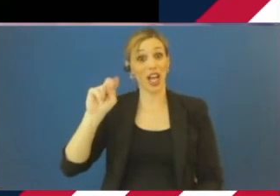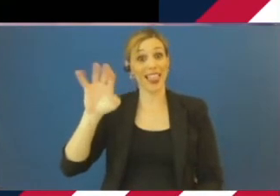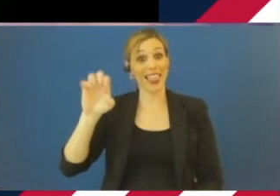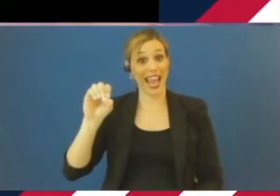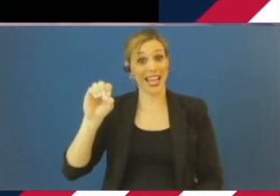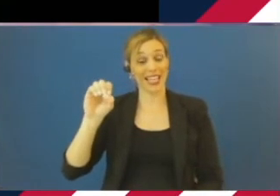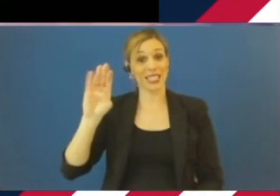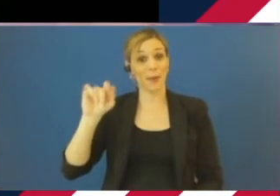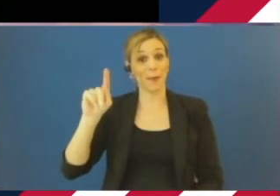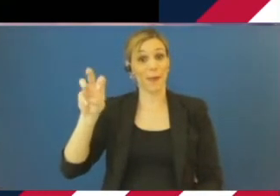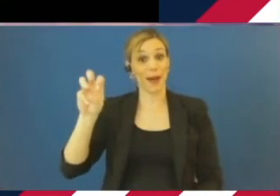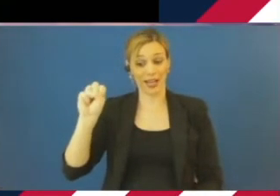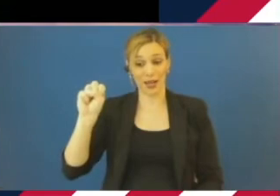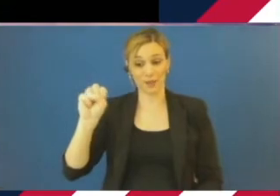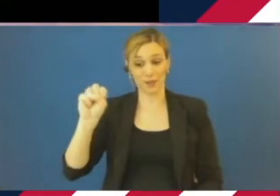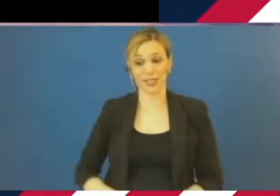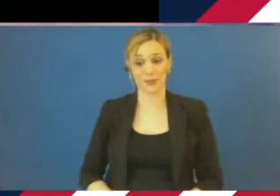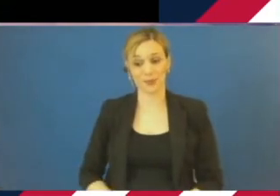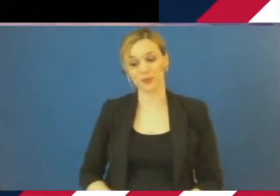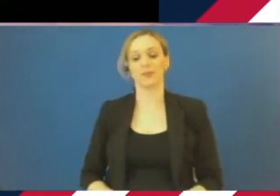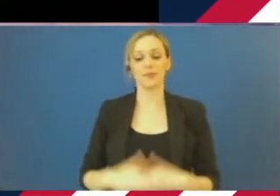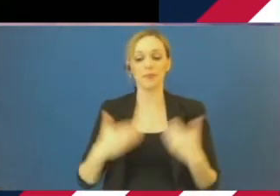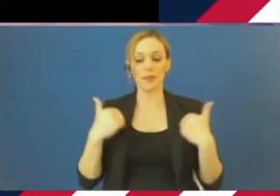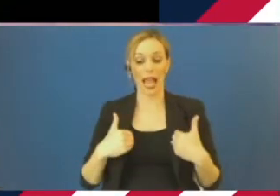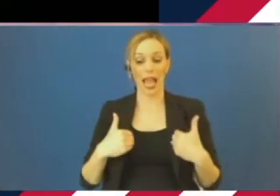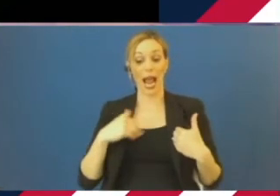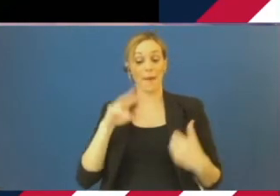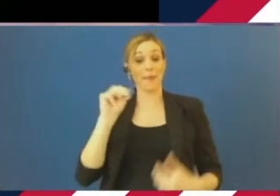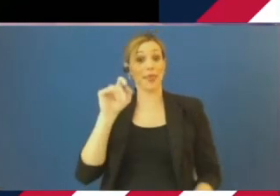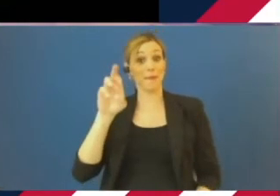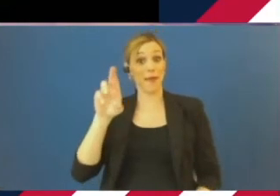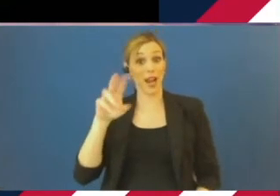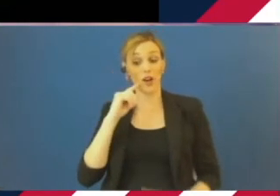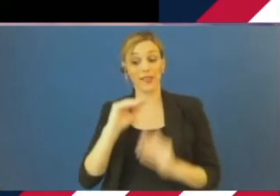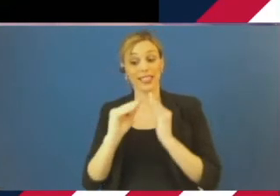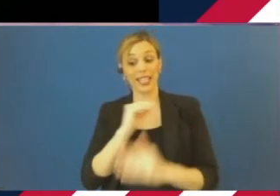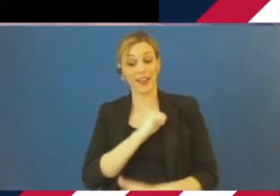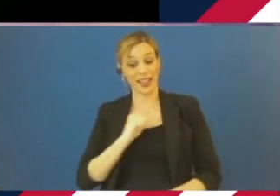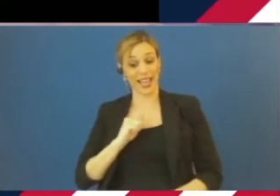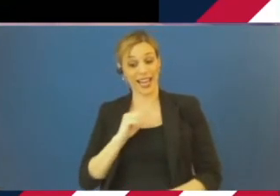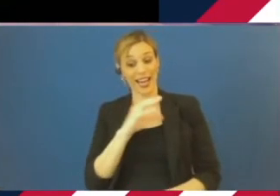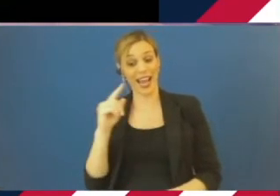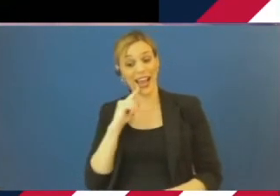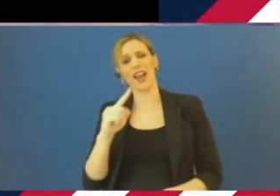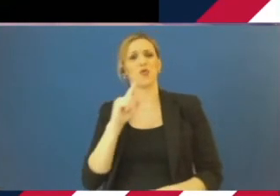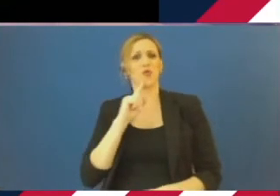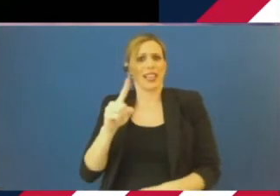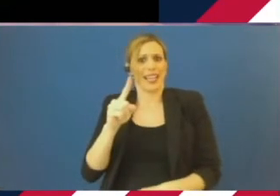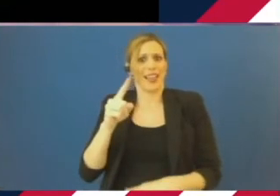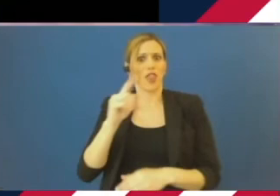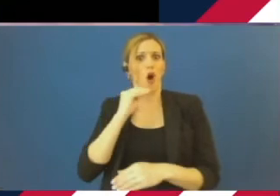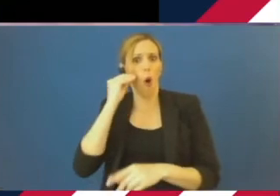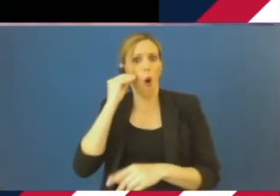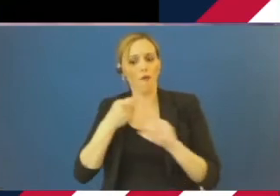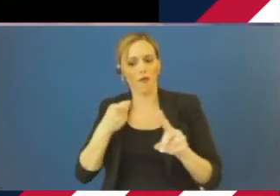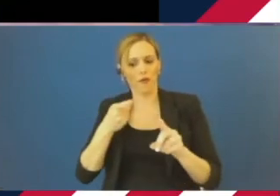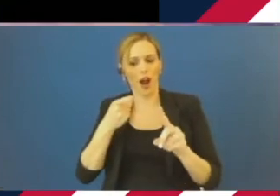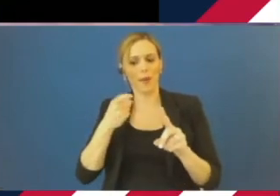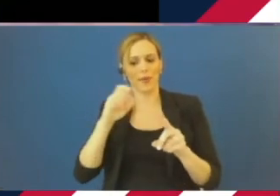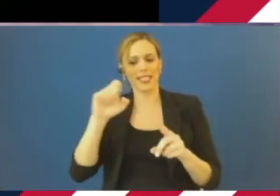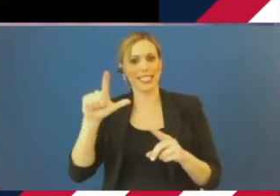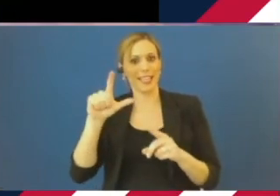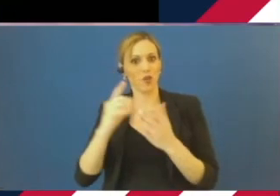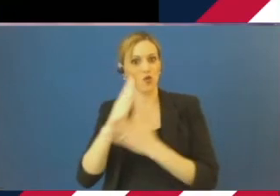the cradle of the civil rights movement and the home to Congressman John Lewis. Thank you to everyone who's